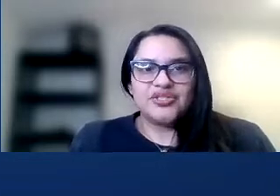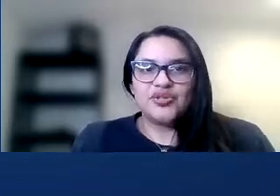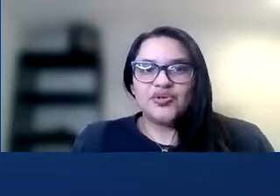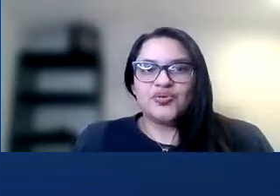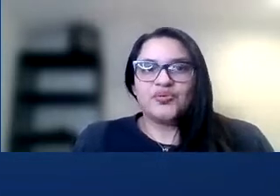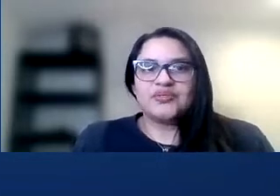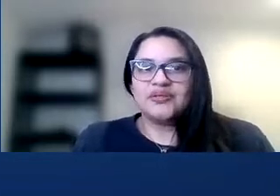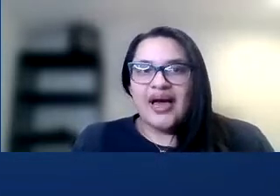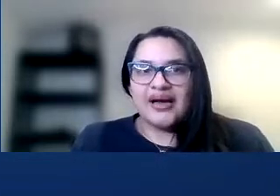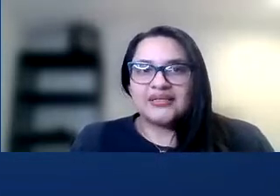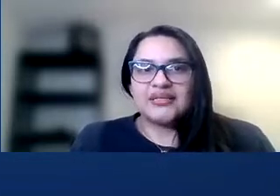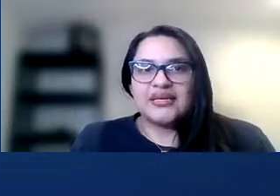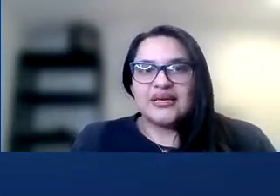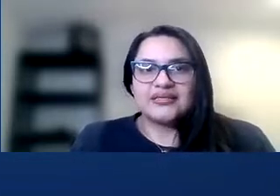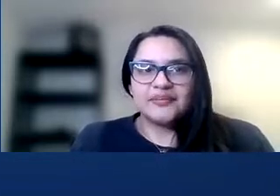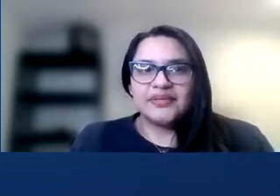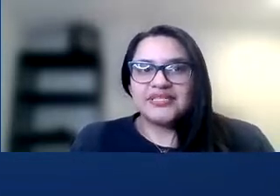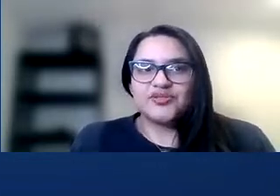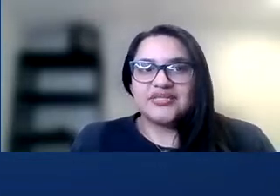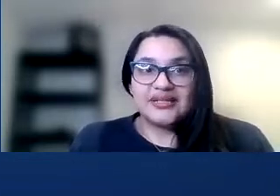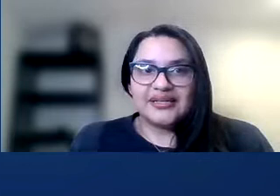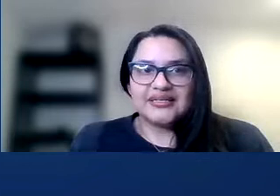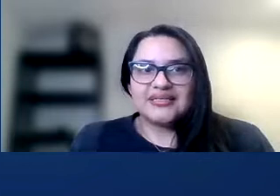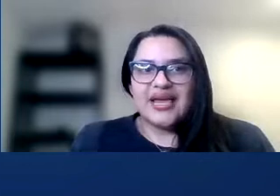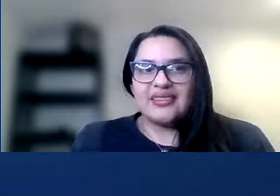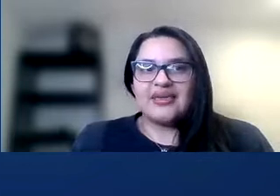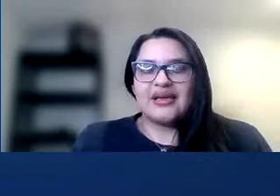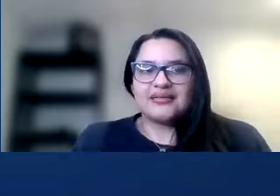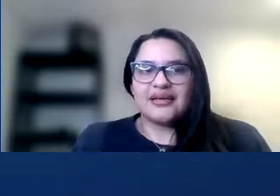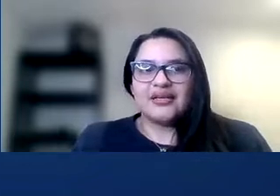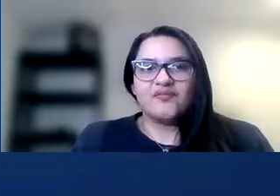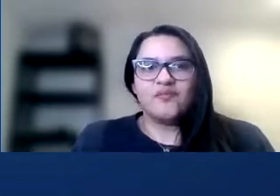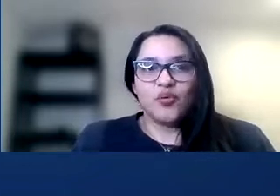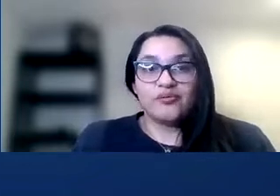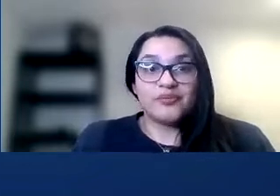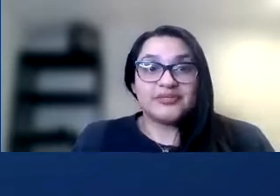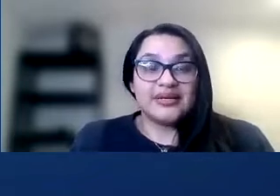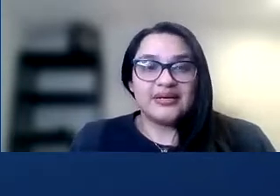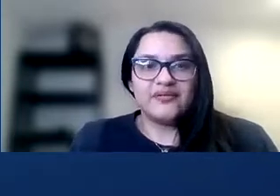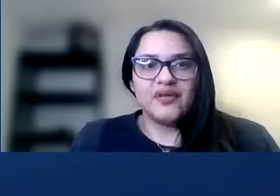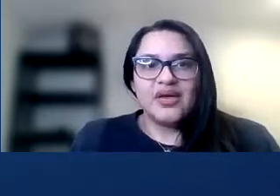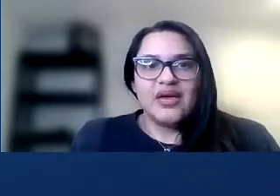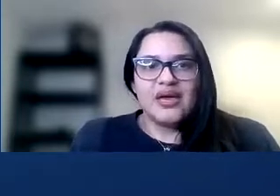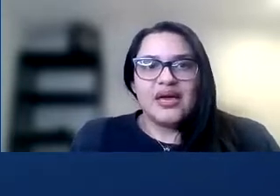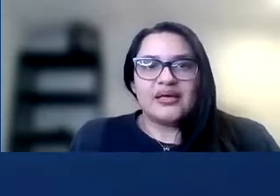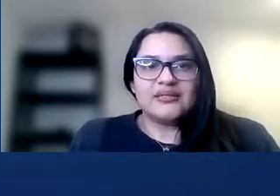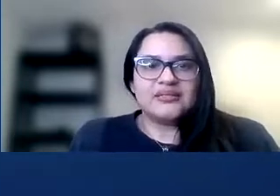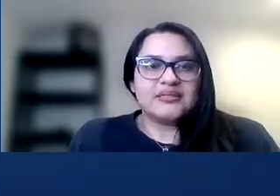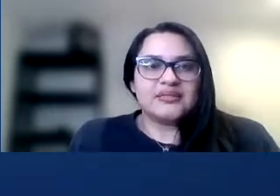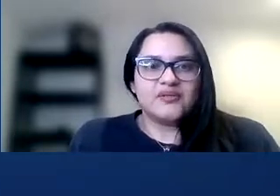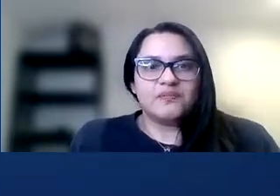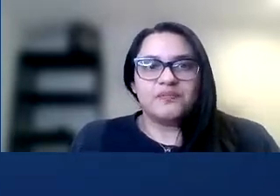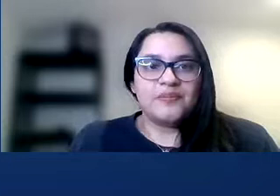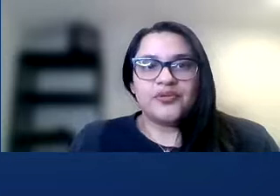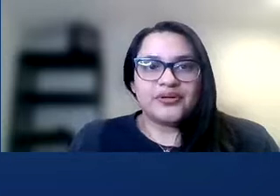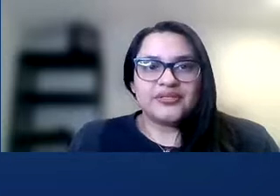district to select the assembly district delegates and the executive board representative. And